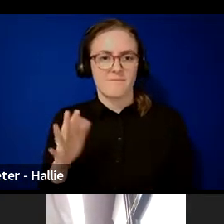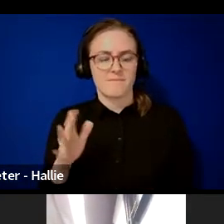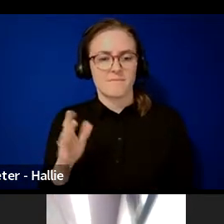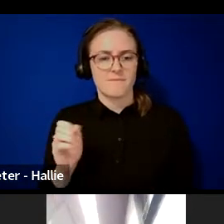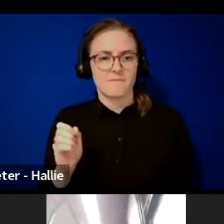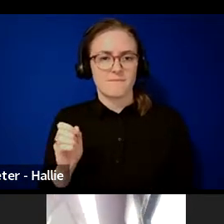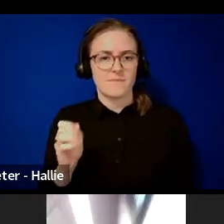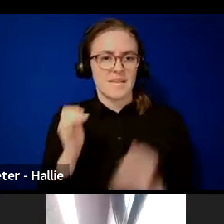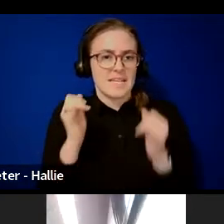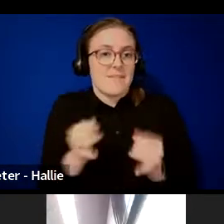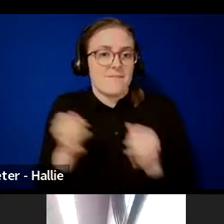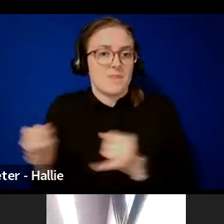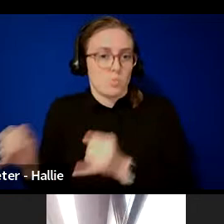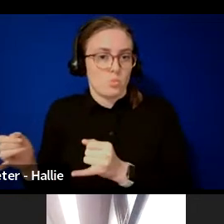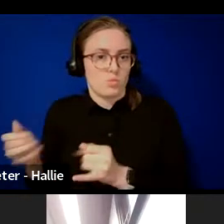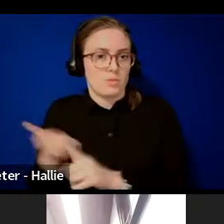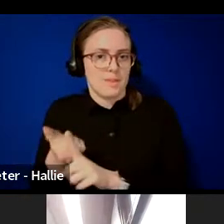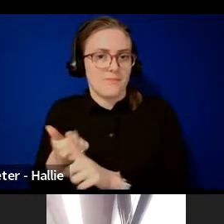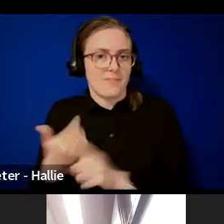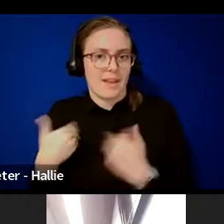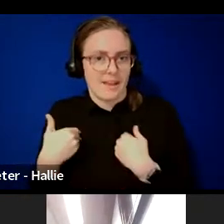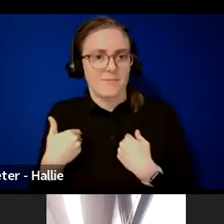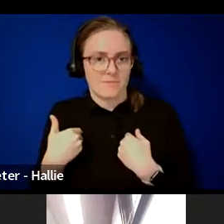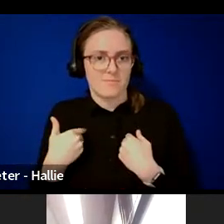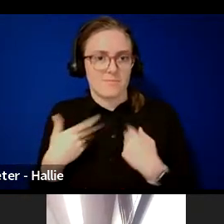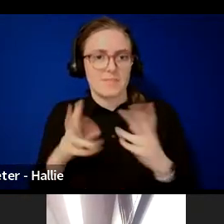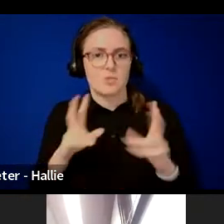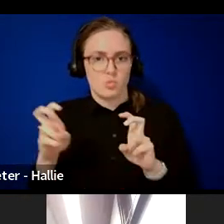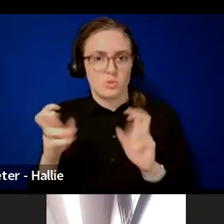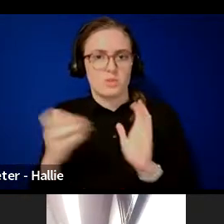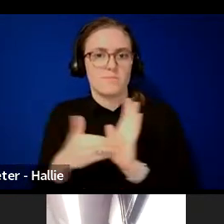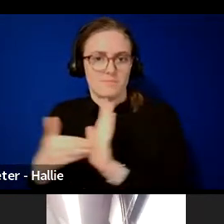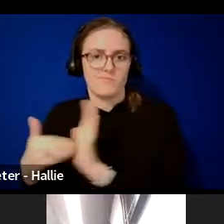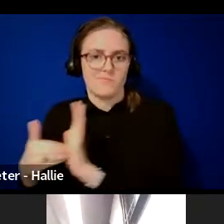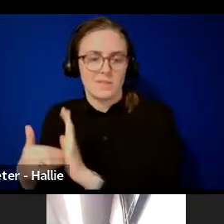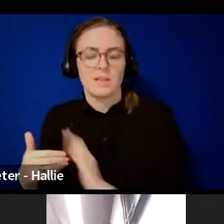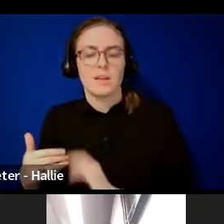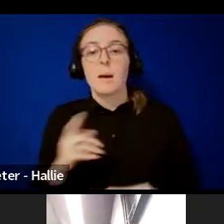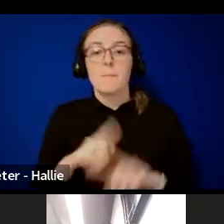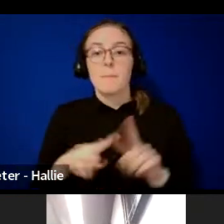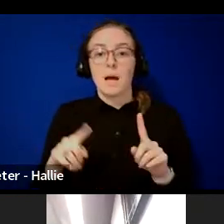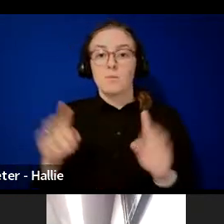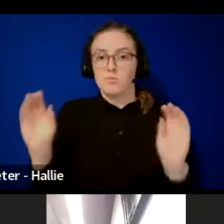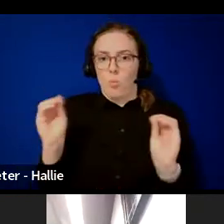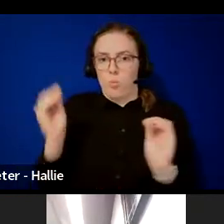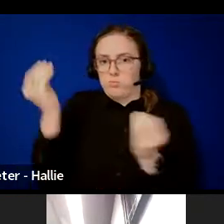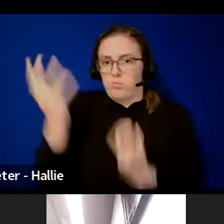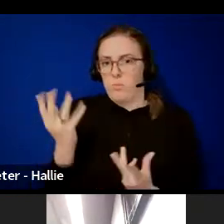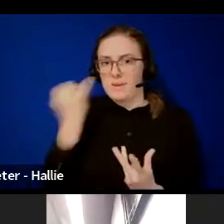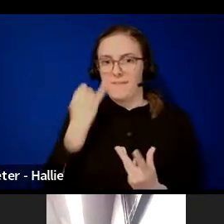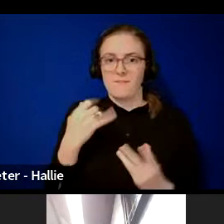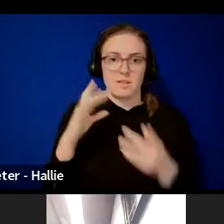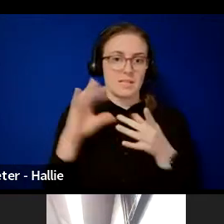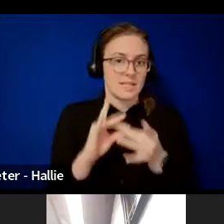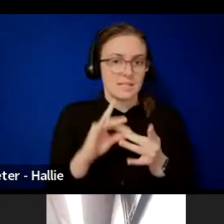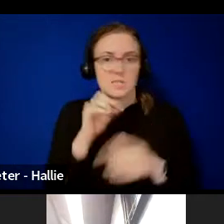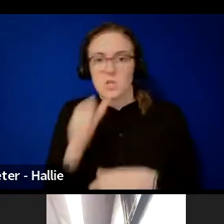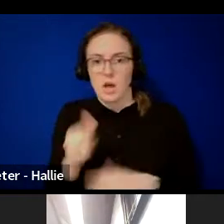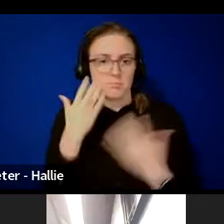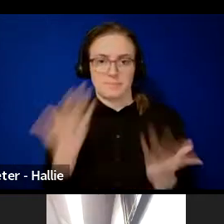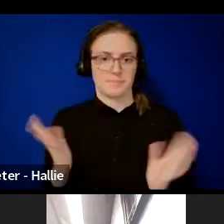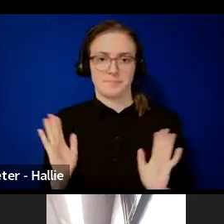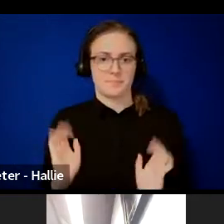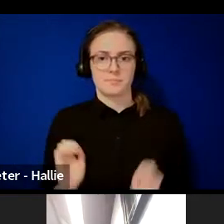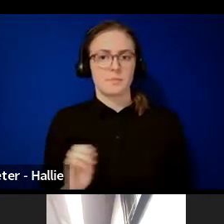it's individuals that give us issues in that area, but I haven't been told that those are connected. No, I have not at this time. Okay. It's